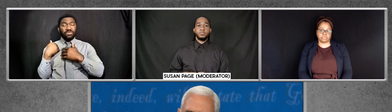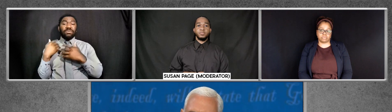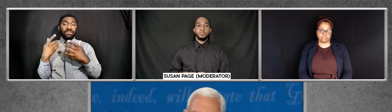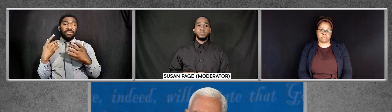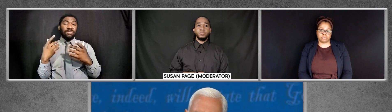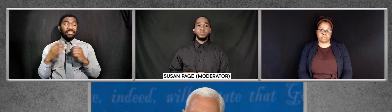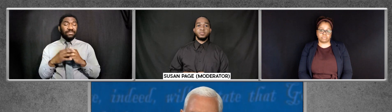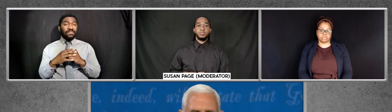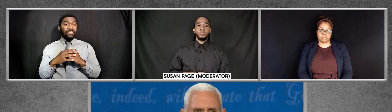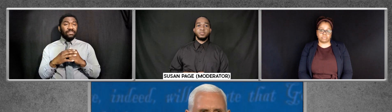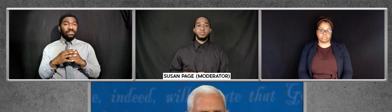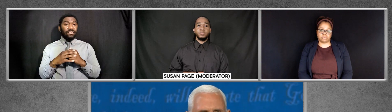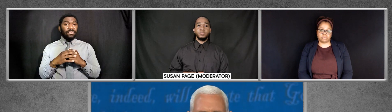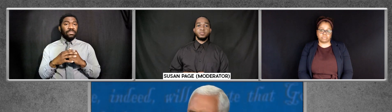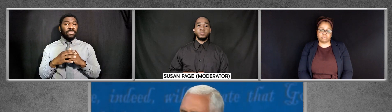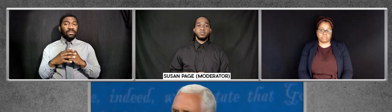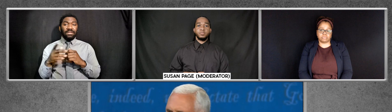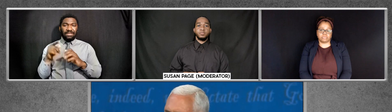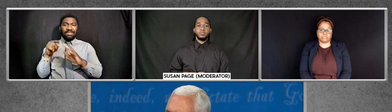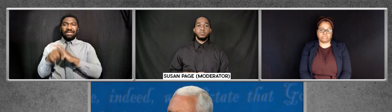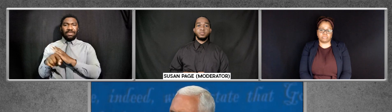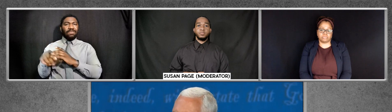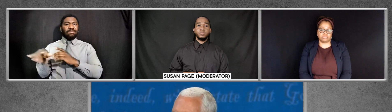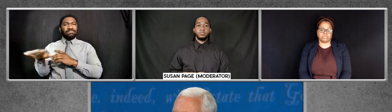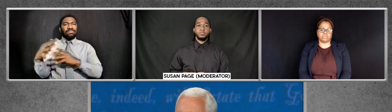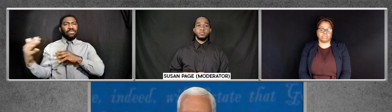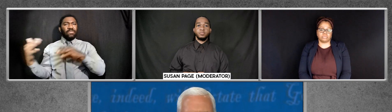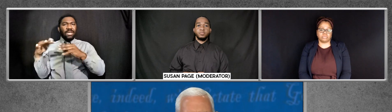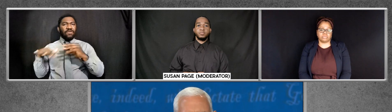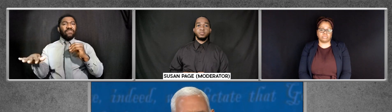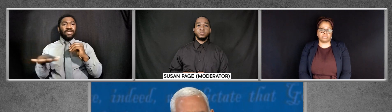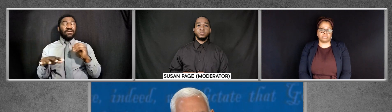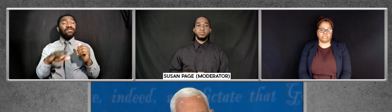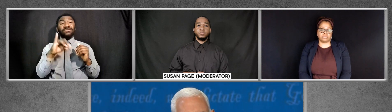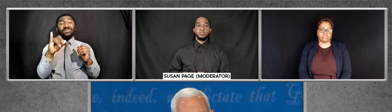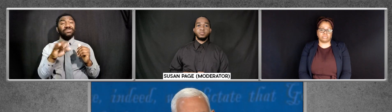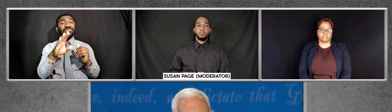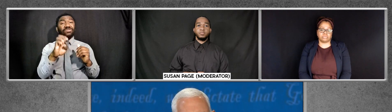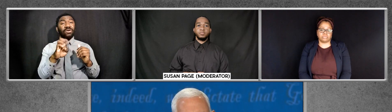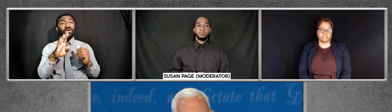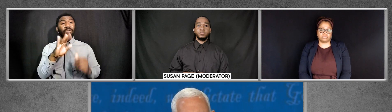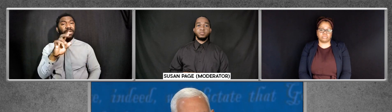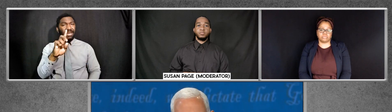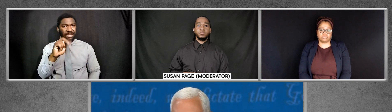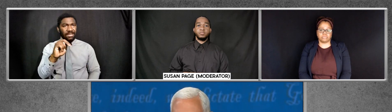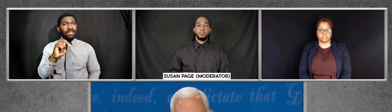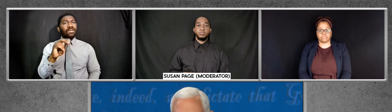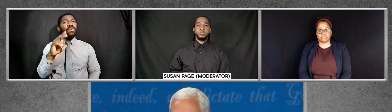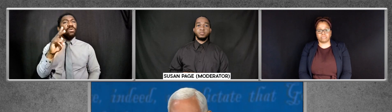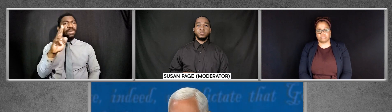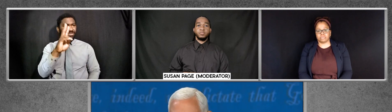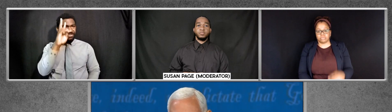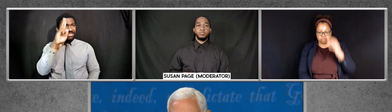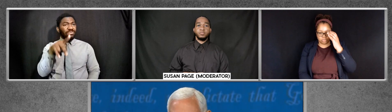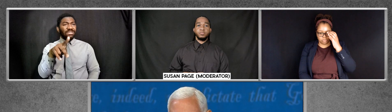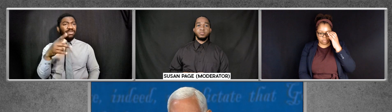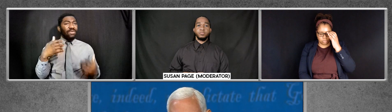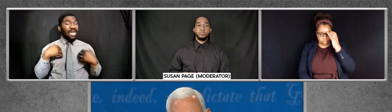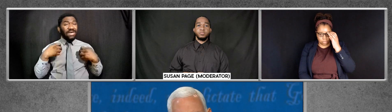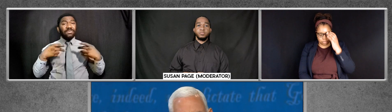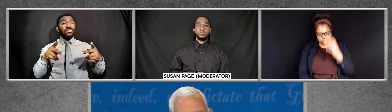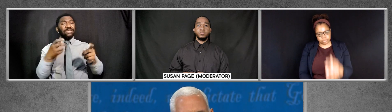that when Joe Biden was vice president, we had an opportunity to save Kayla Mueller. It breaks my heart to reflect on it, but